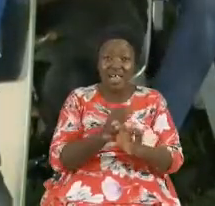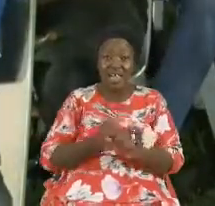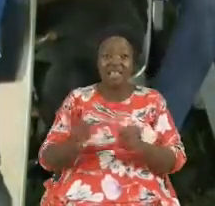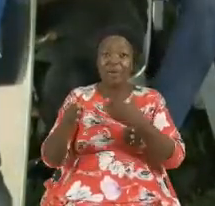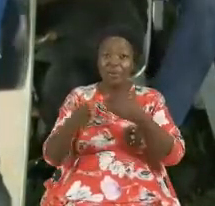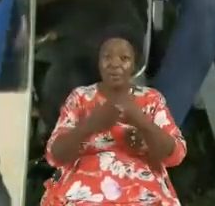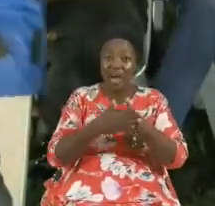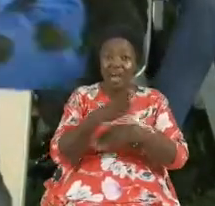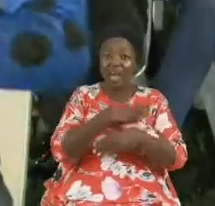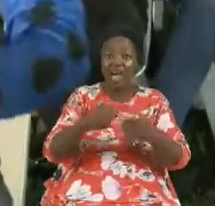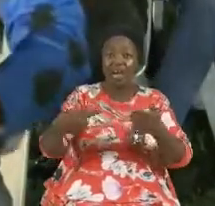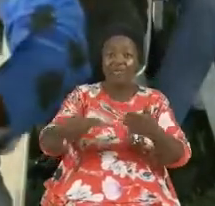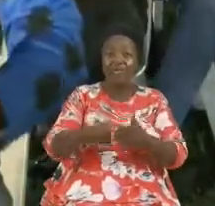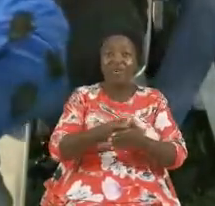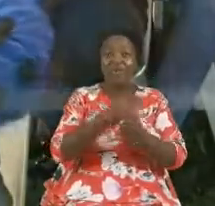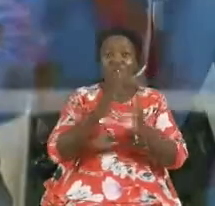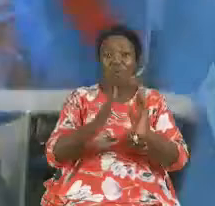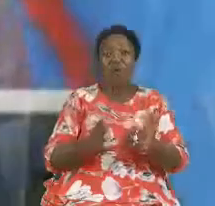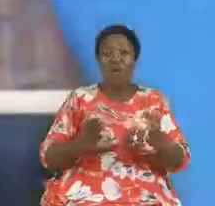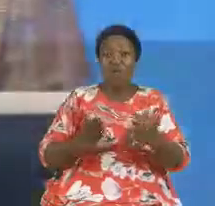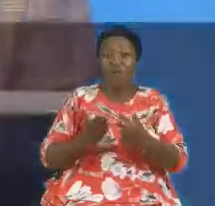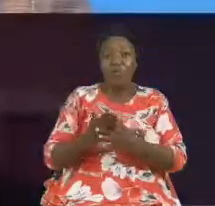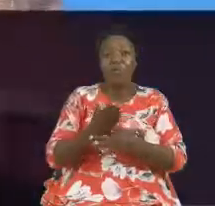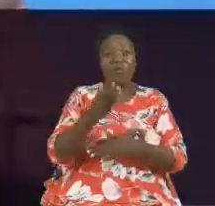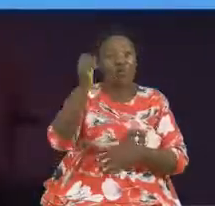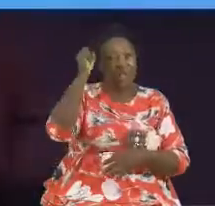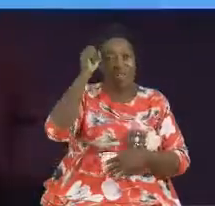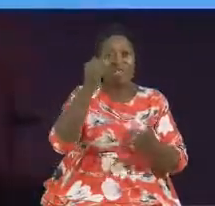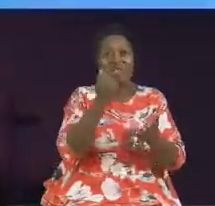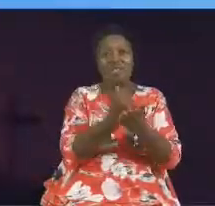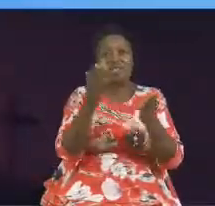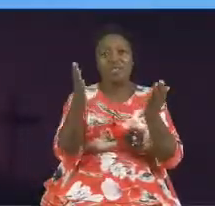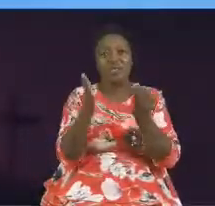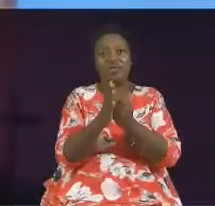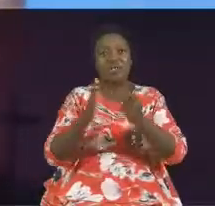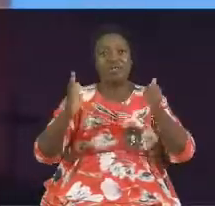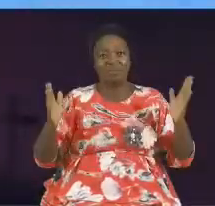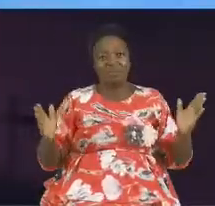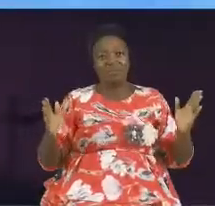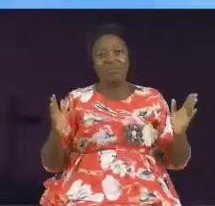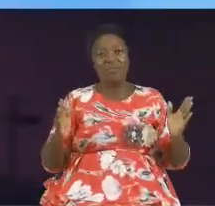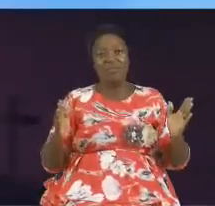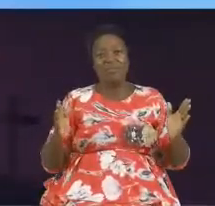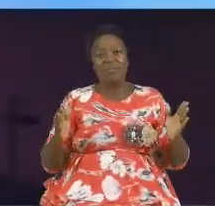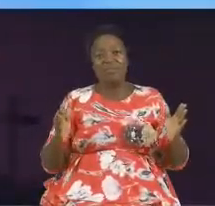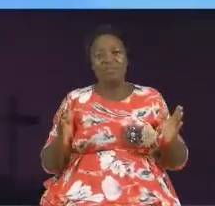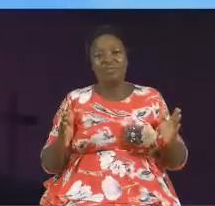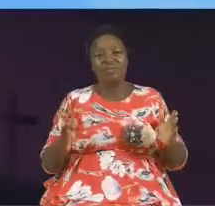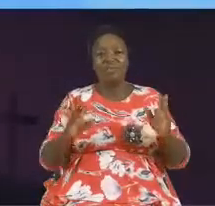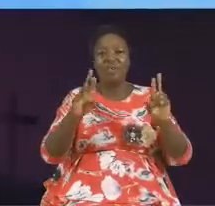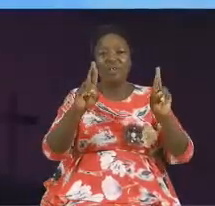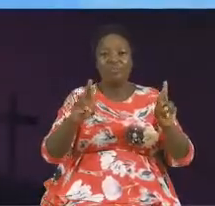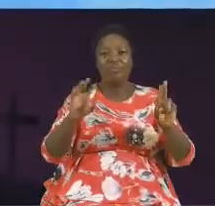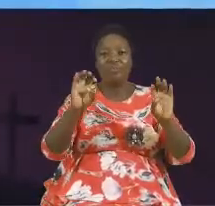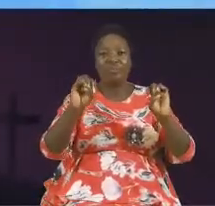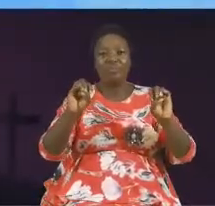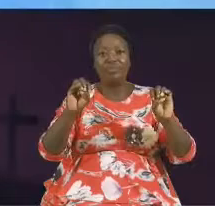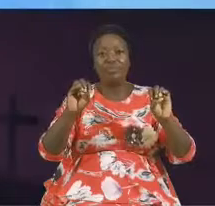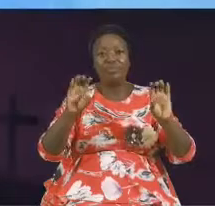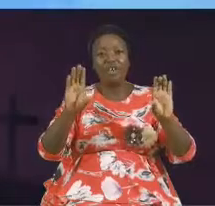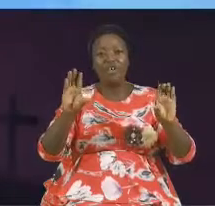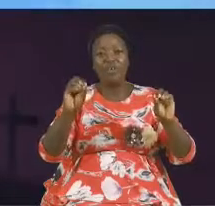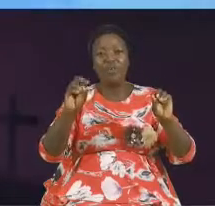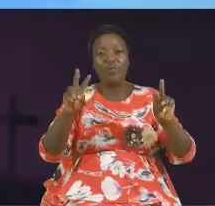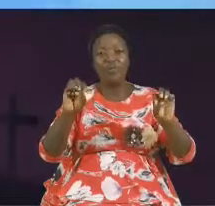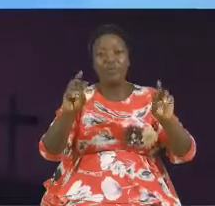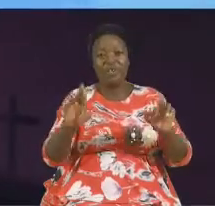Number two is recovery. Recovery and renewal through his crucifixion.